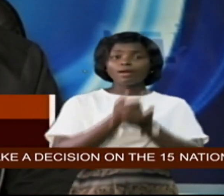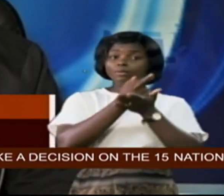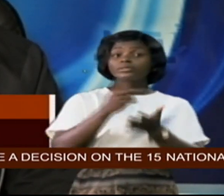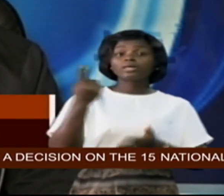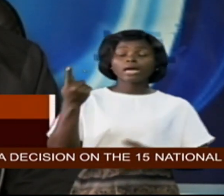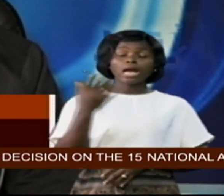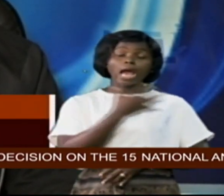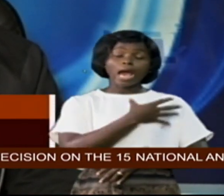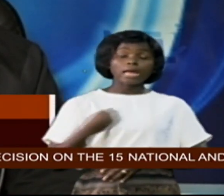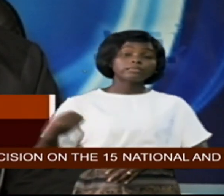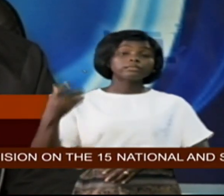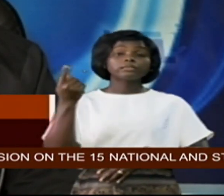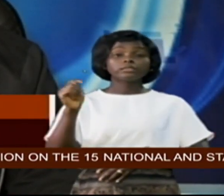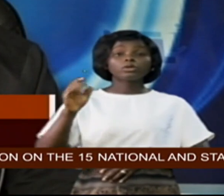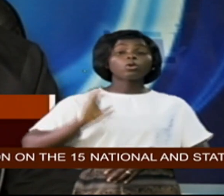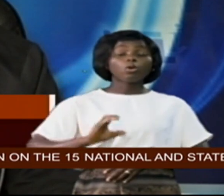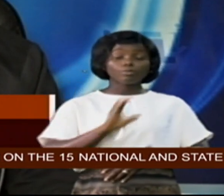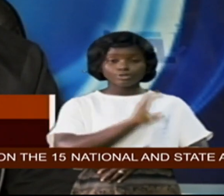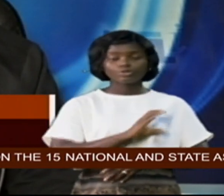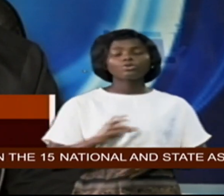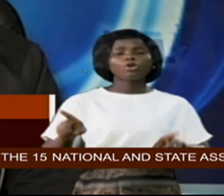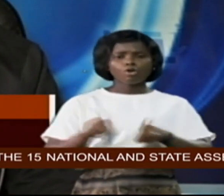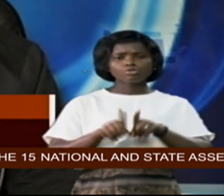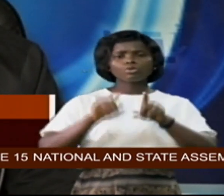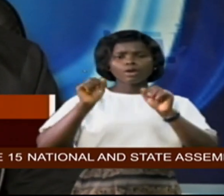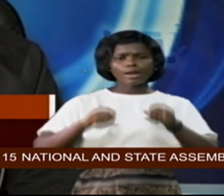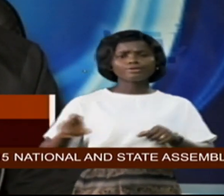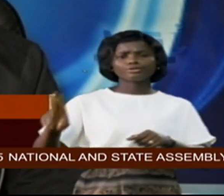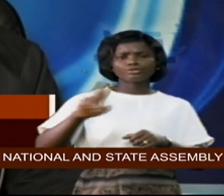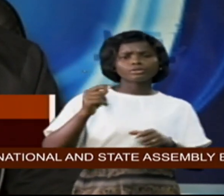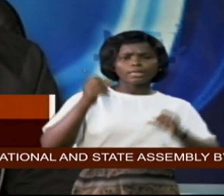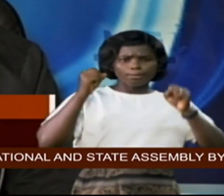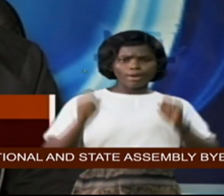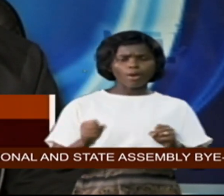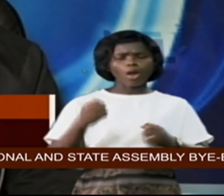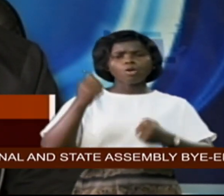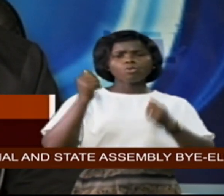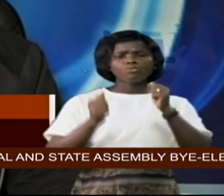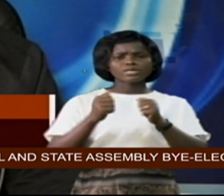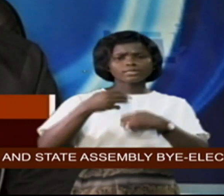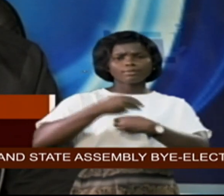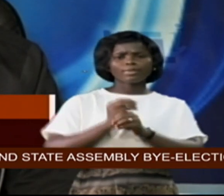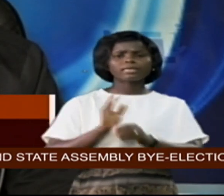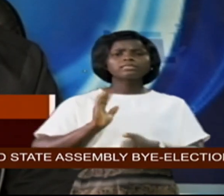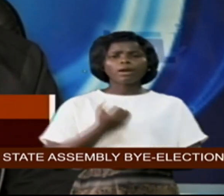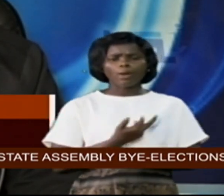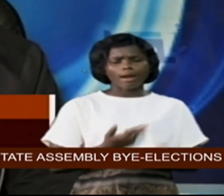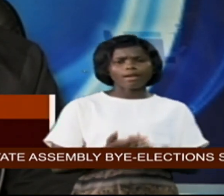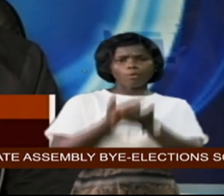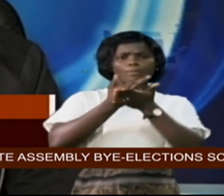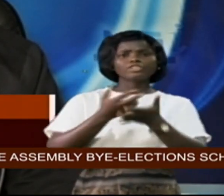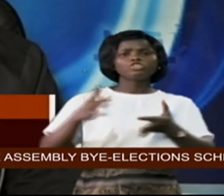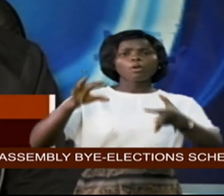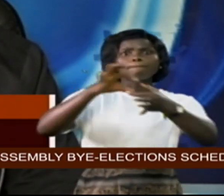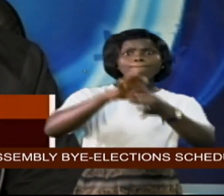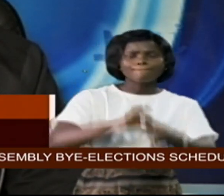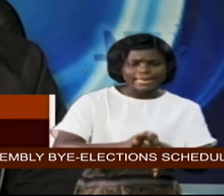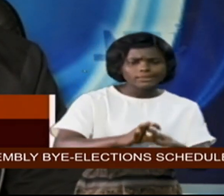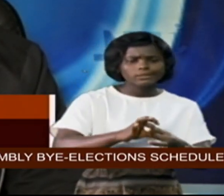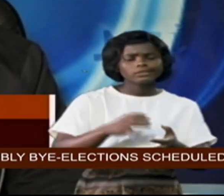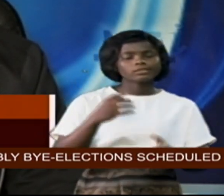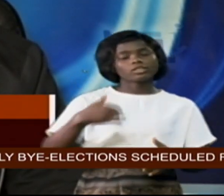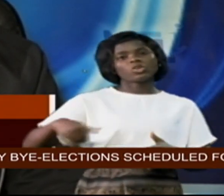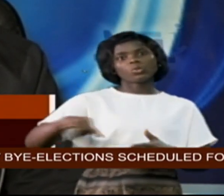Commission can also invoke its powers, which makes our recommendations binding. And such